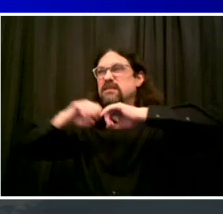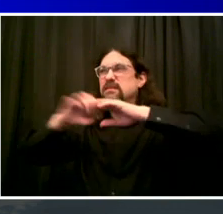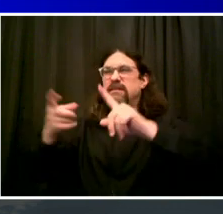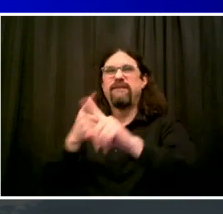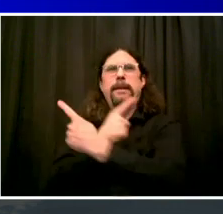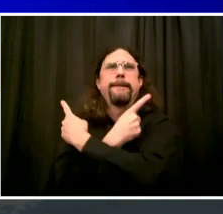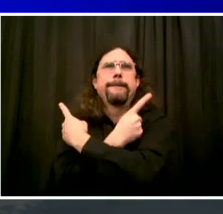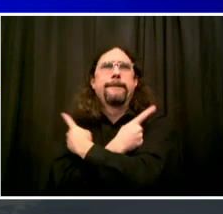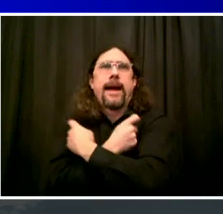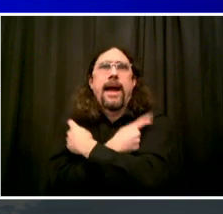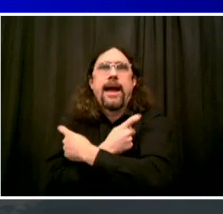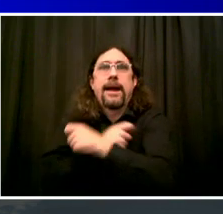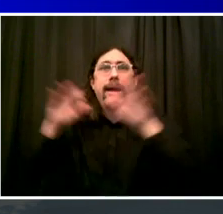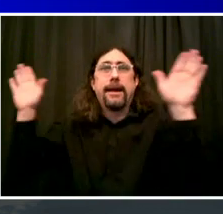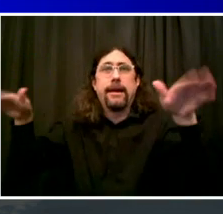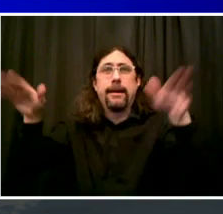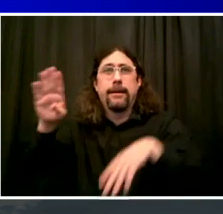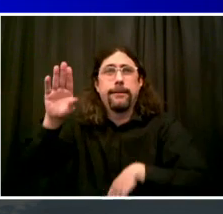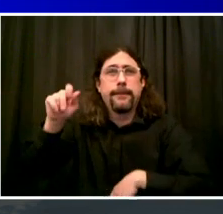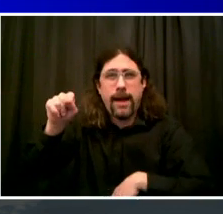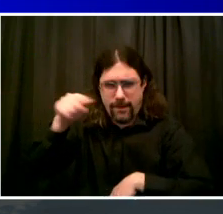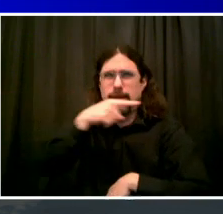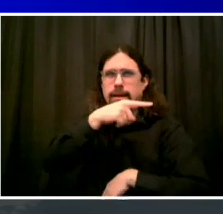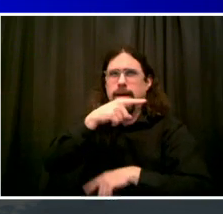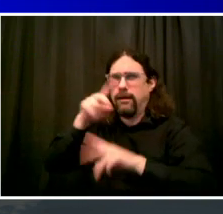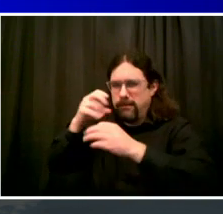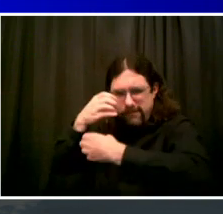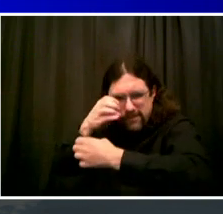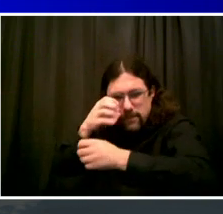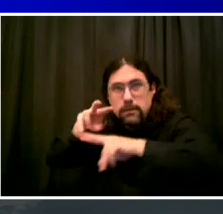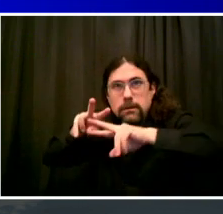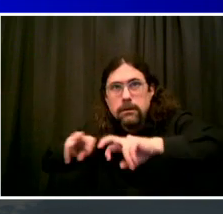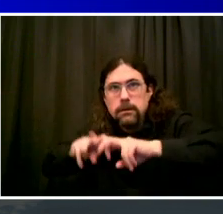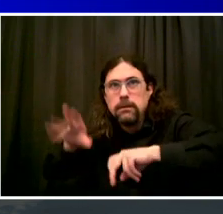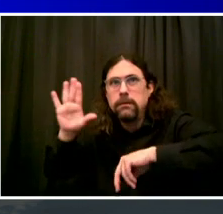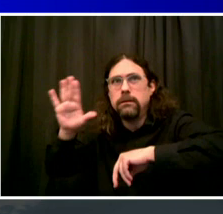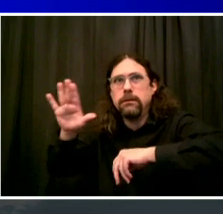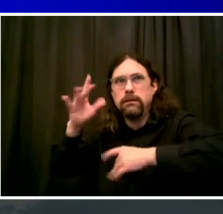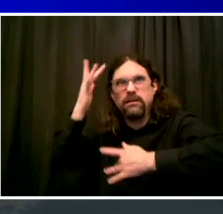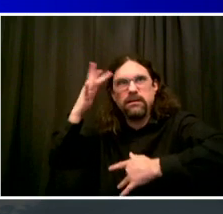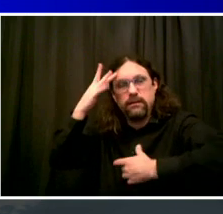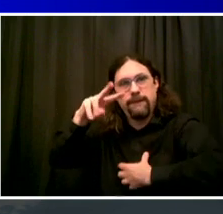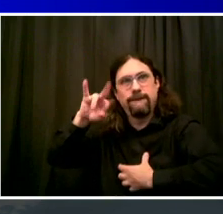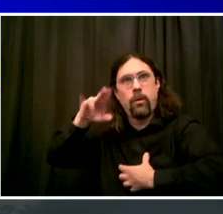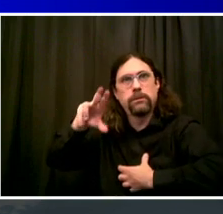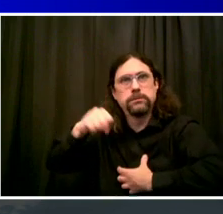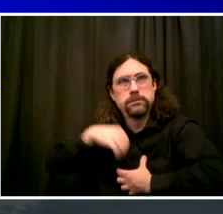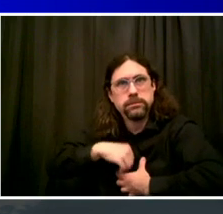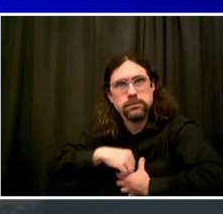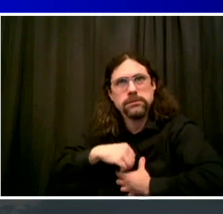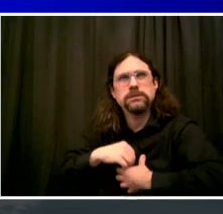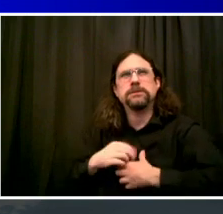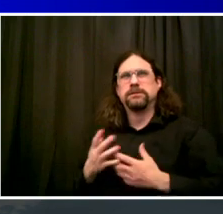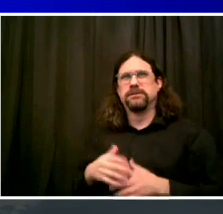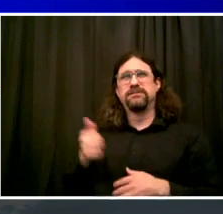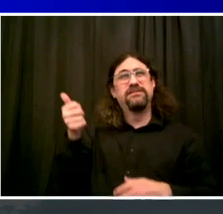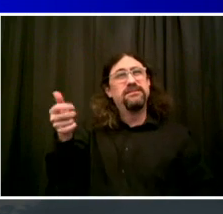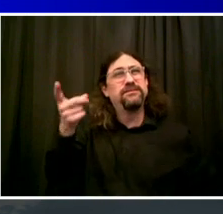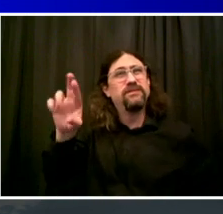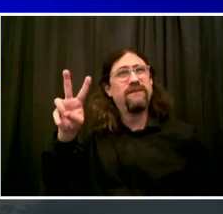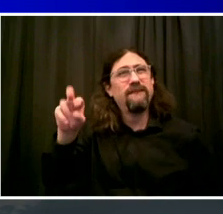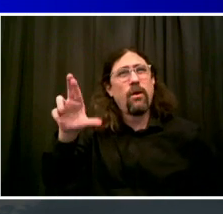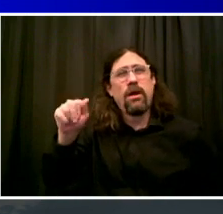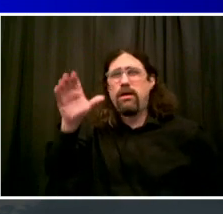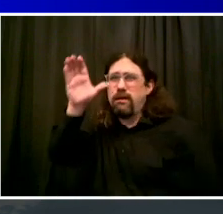his actions that he is someone who is going to go out there and get the job done no matter what it takes. He's also overseen New York City's